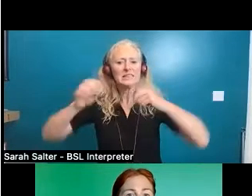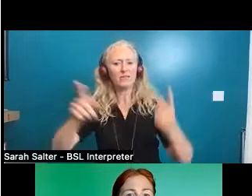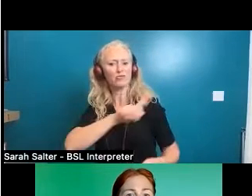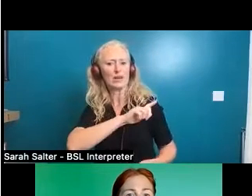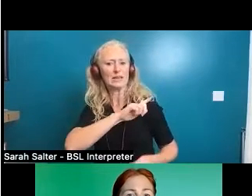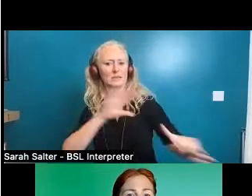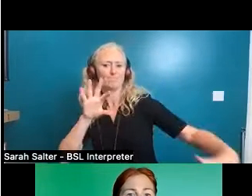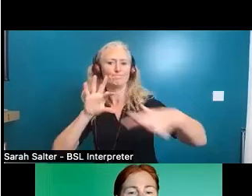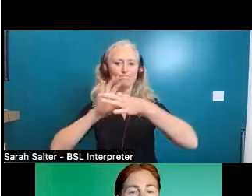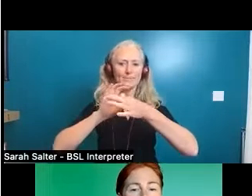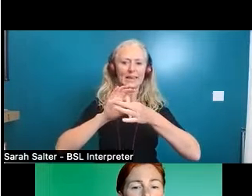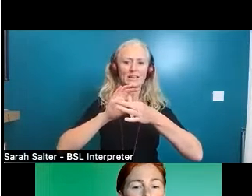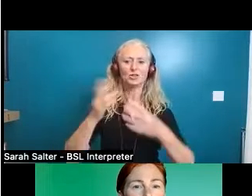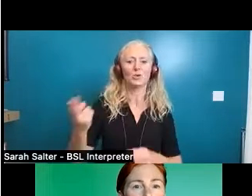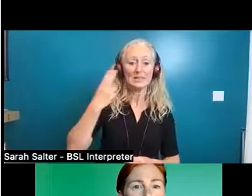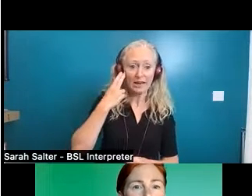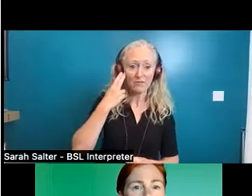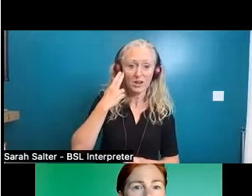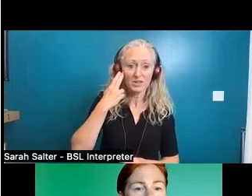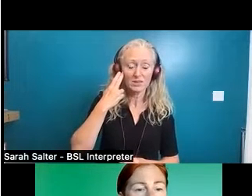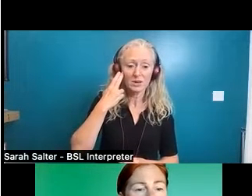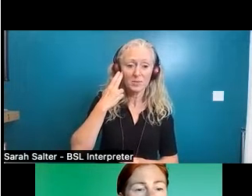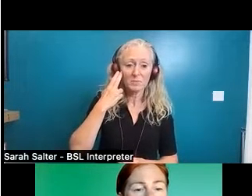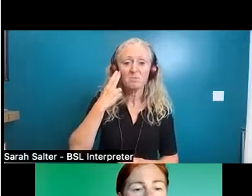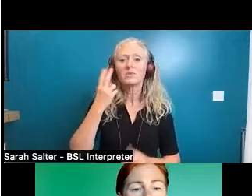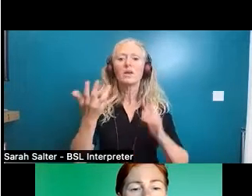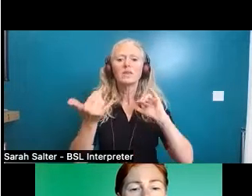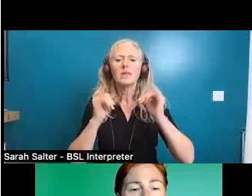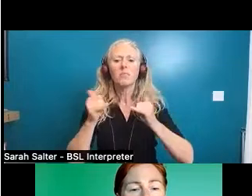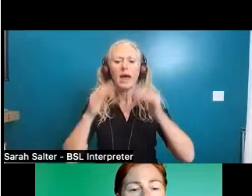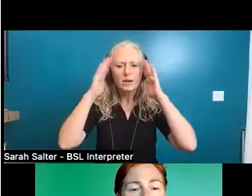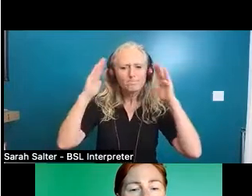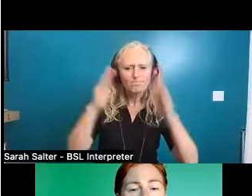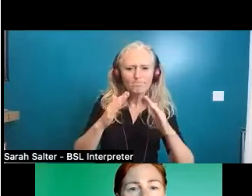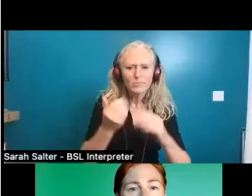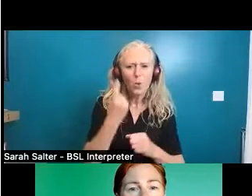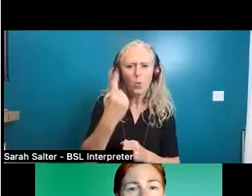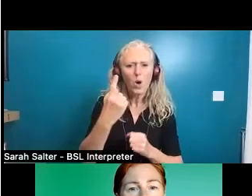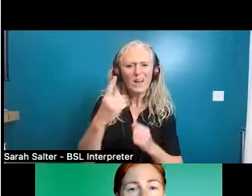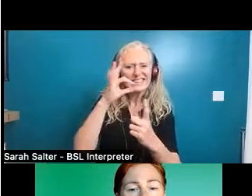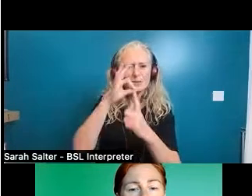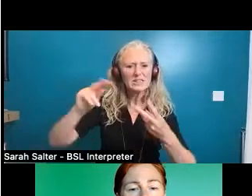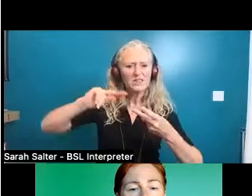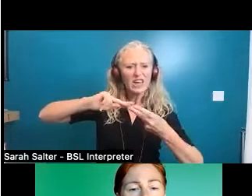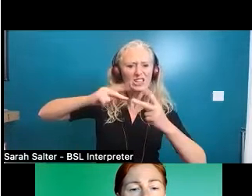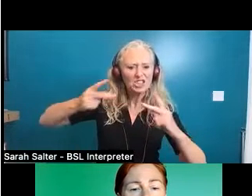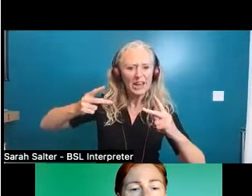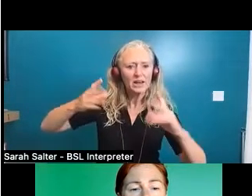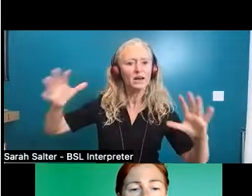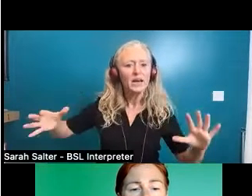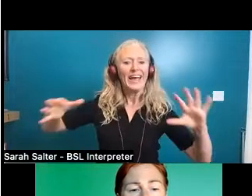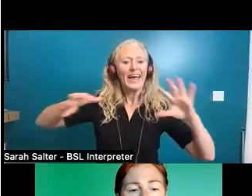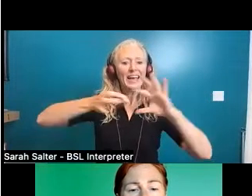sensory neural hearing loss. They might look at one particular gene, connexin 26 or